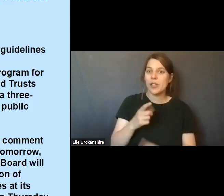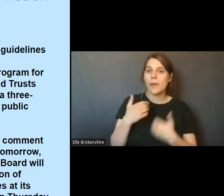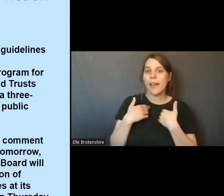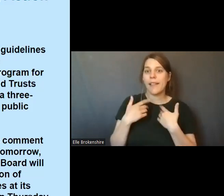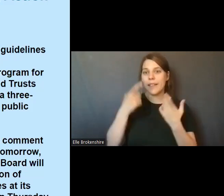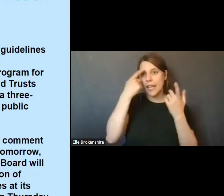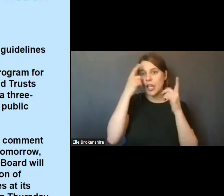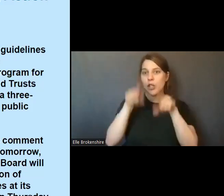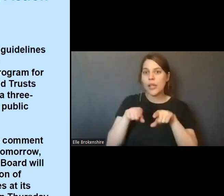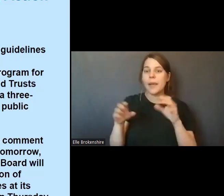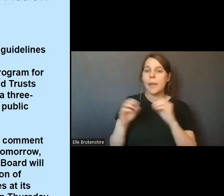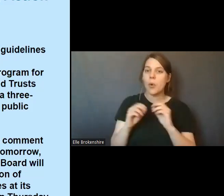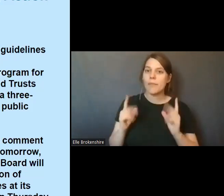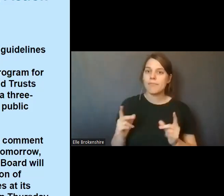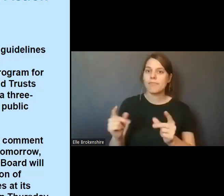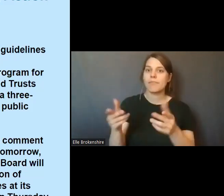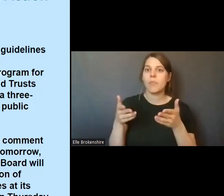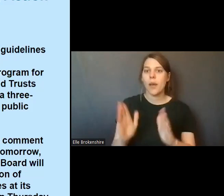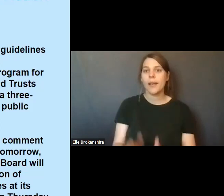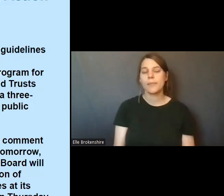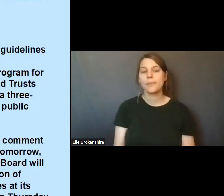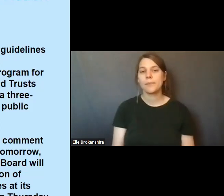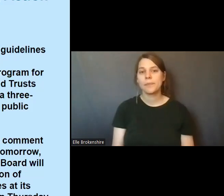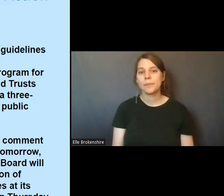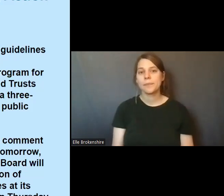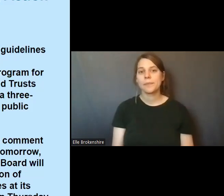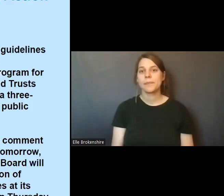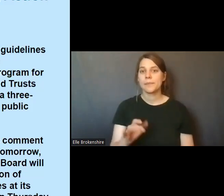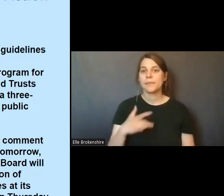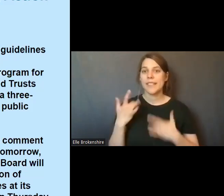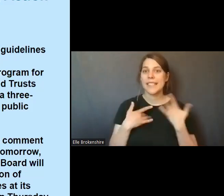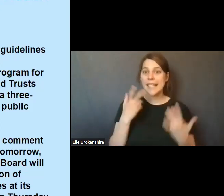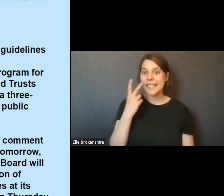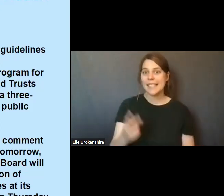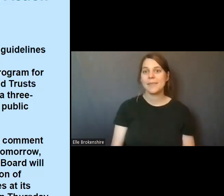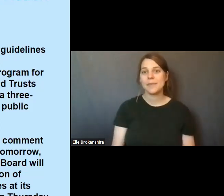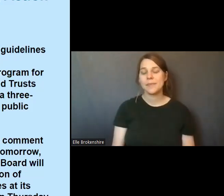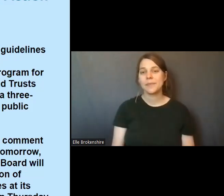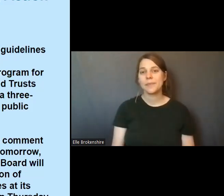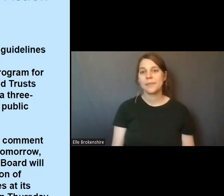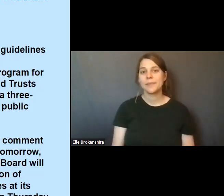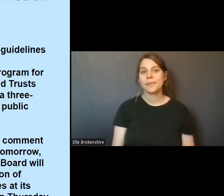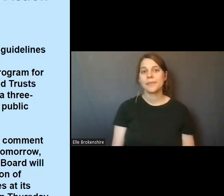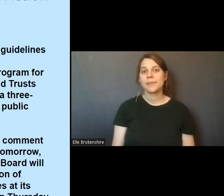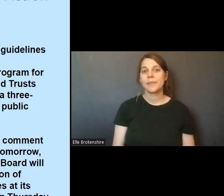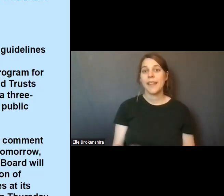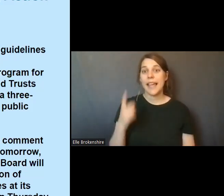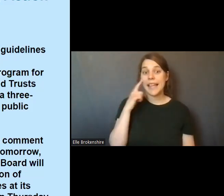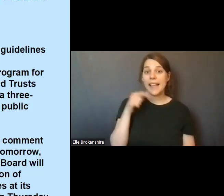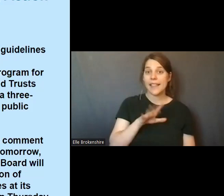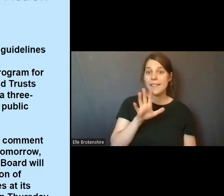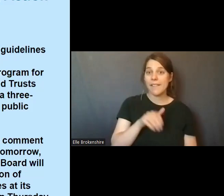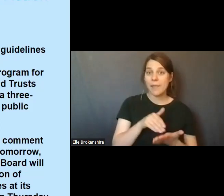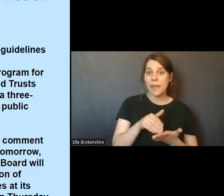more kind of expeditious manner. So that's exciting to see, and I think this 5 million in combination with the